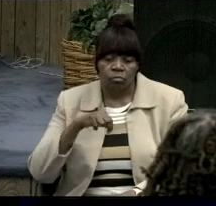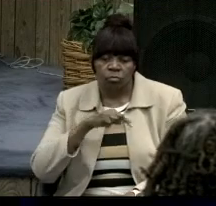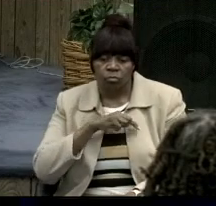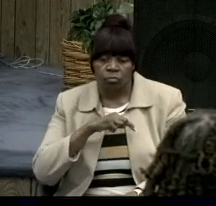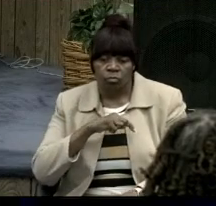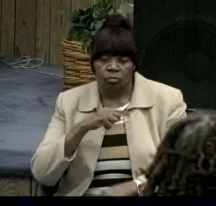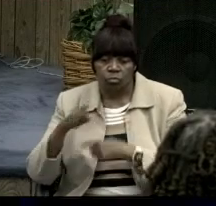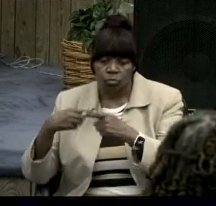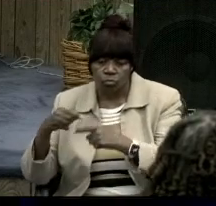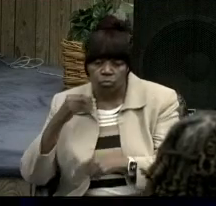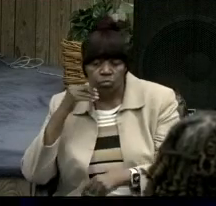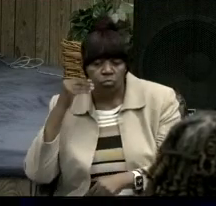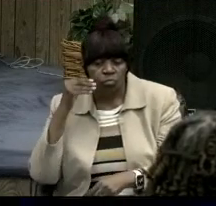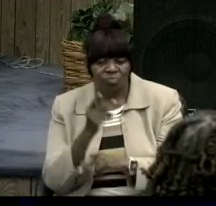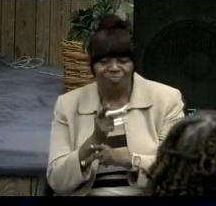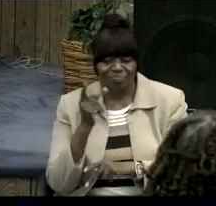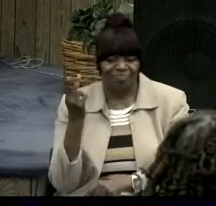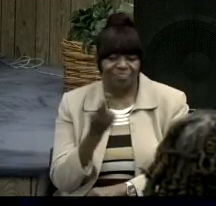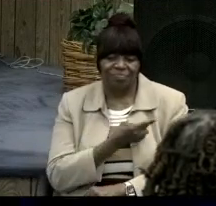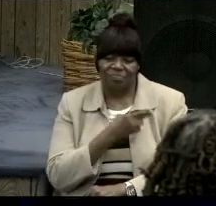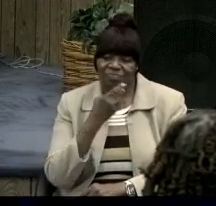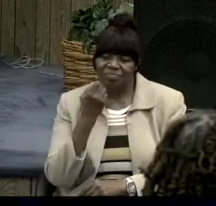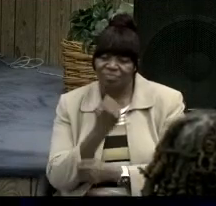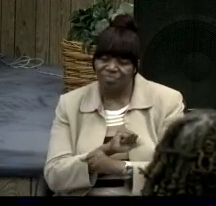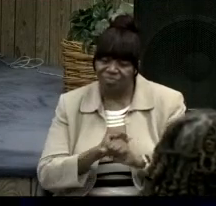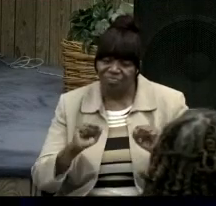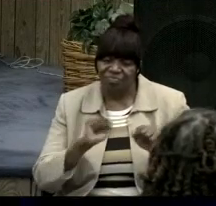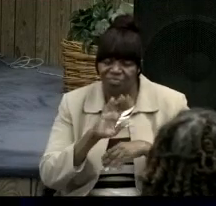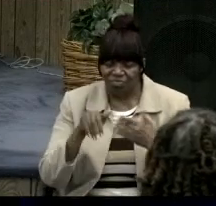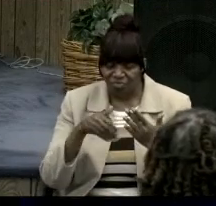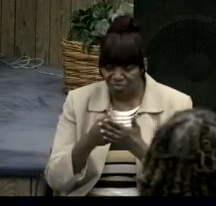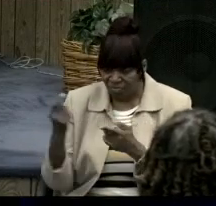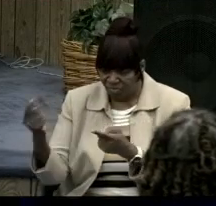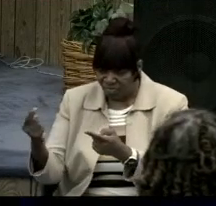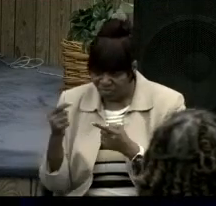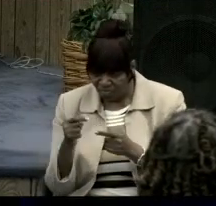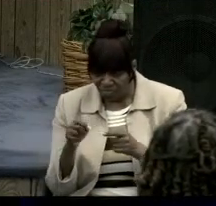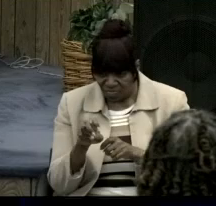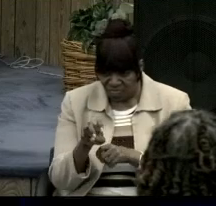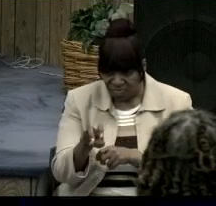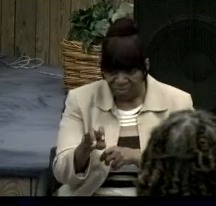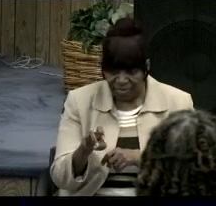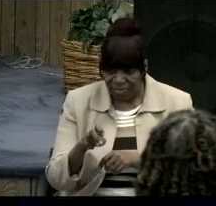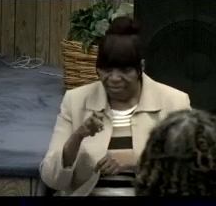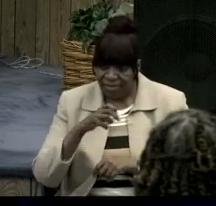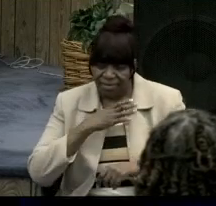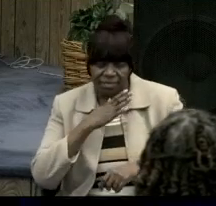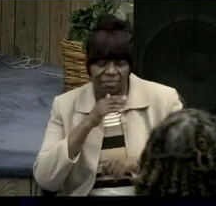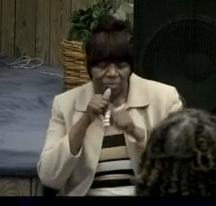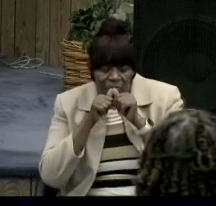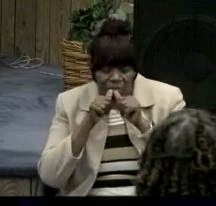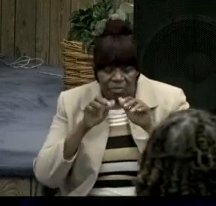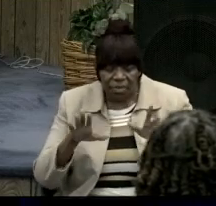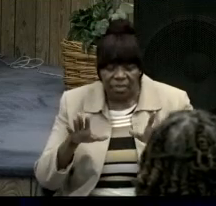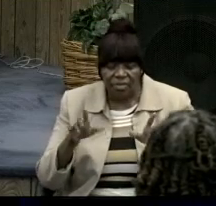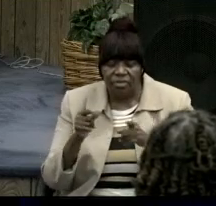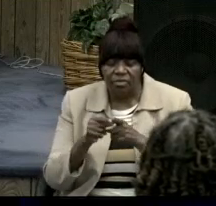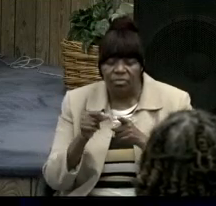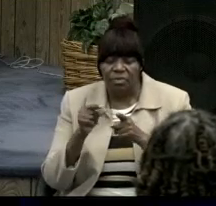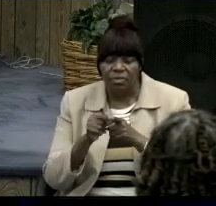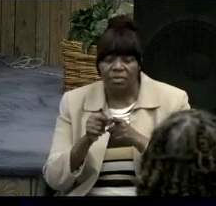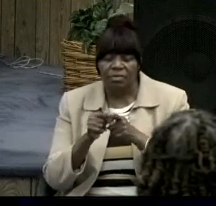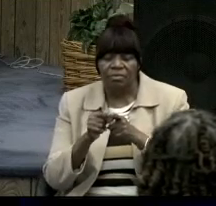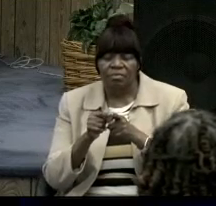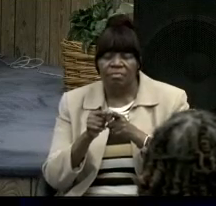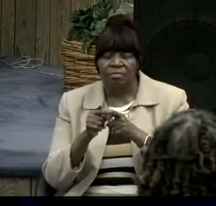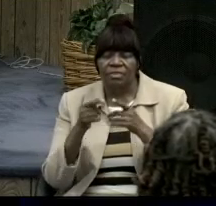our dwelling places. Keep us safe and all of those who are on the road. Bless the word today. Let it come